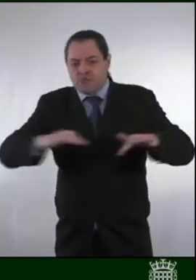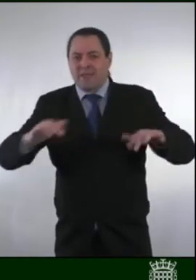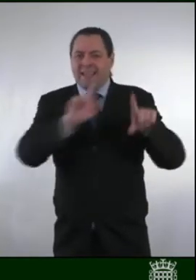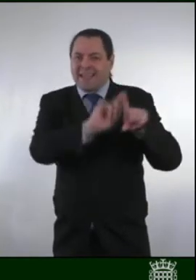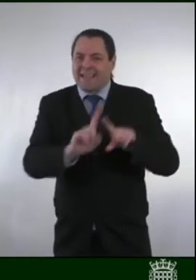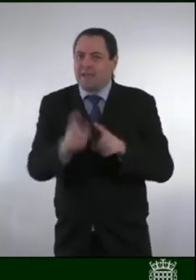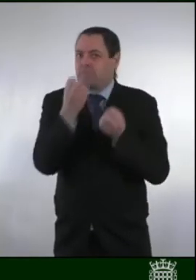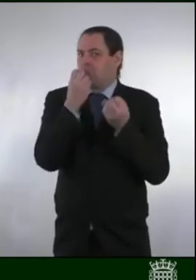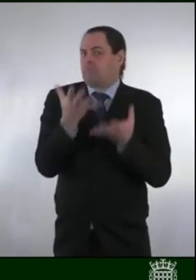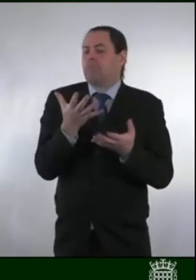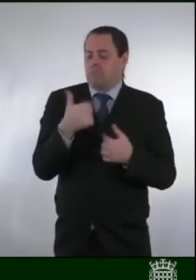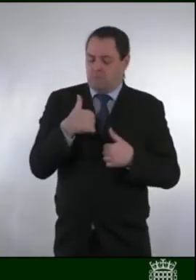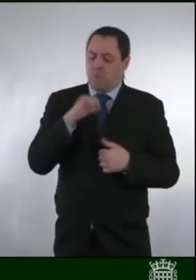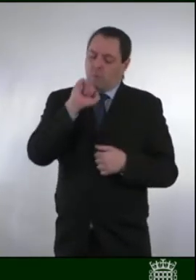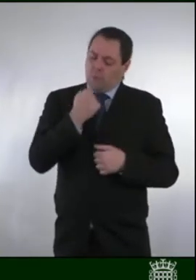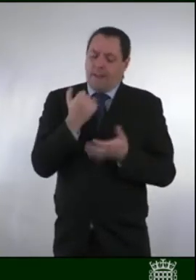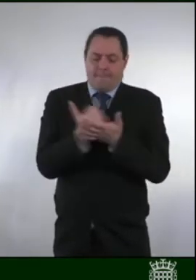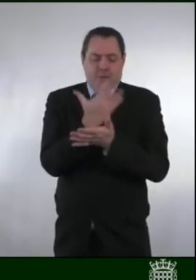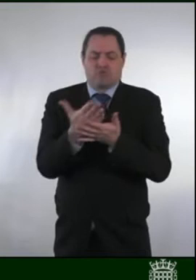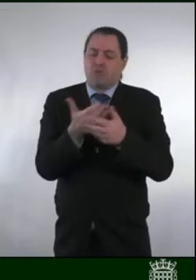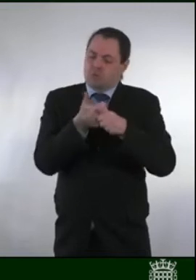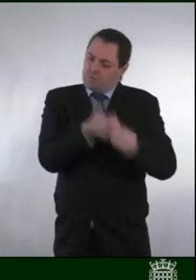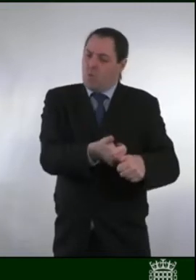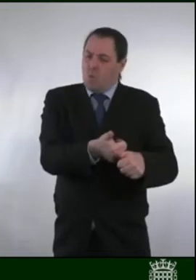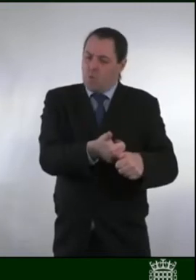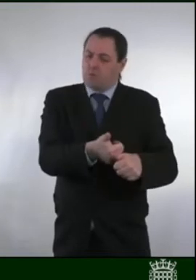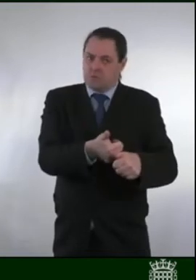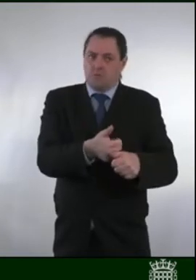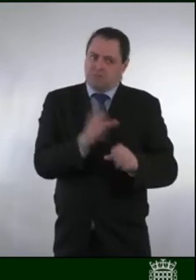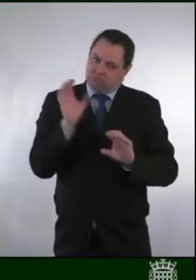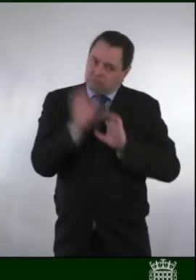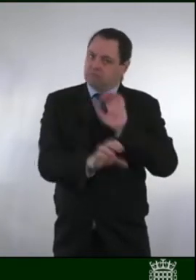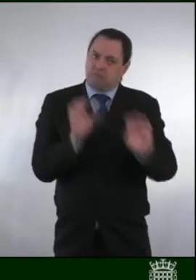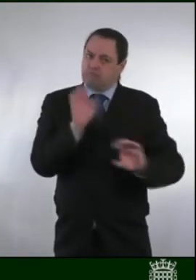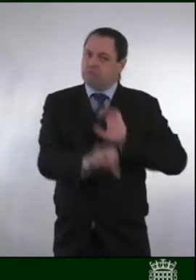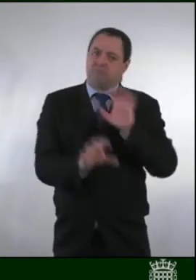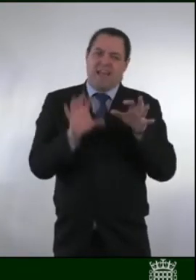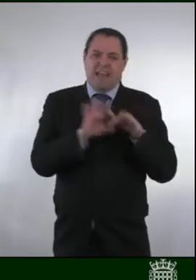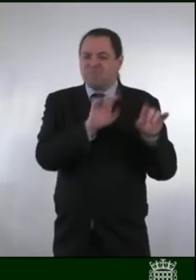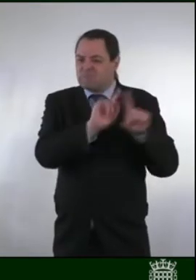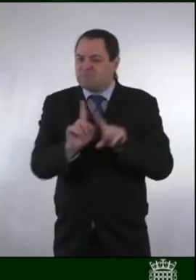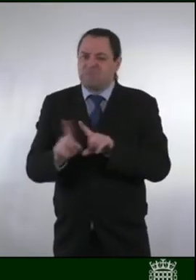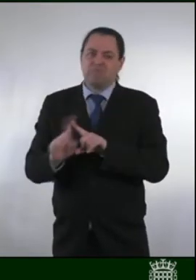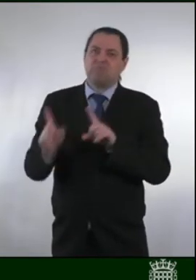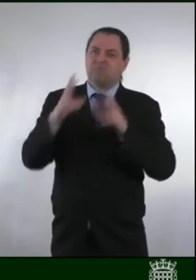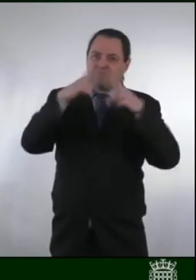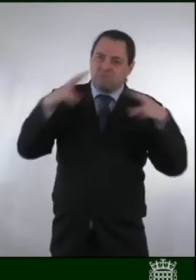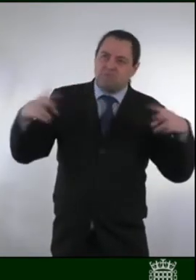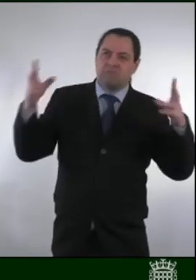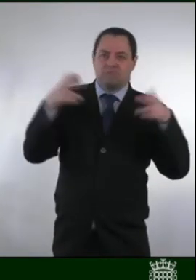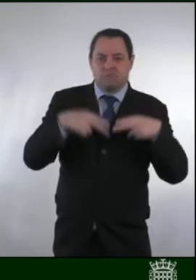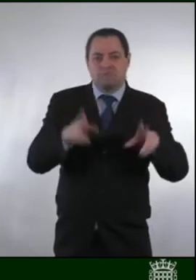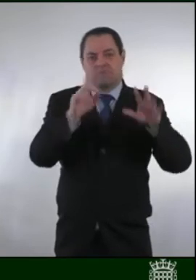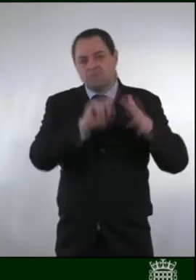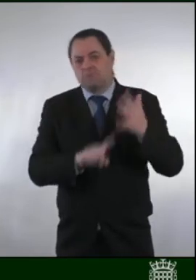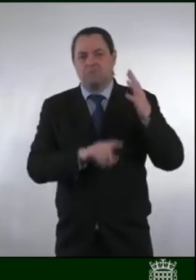assured that we will be giving massive investment in infrastructure to support that green industrial revolution in